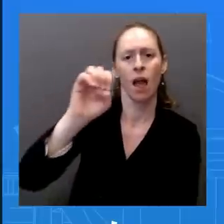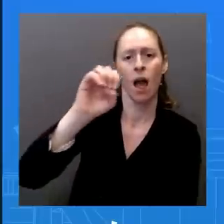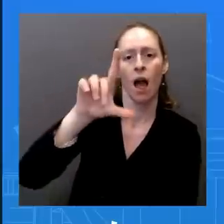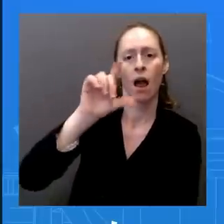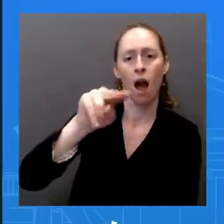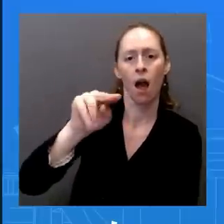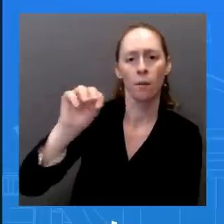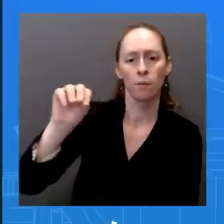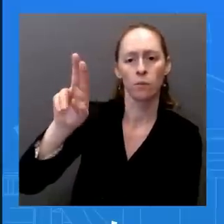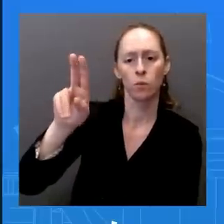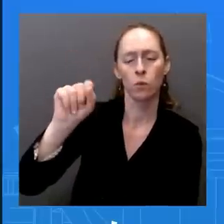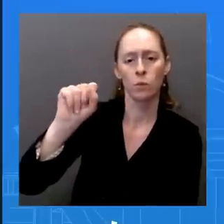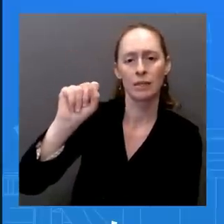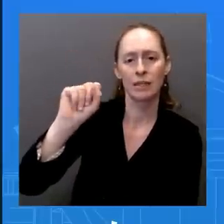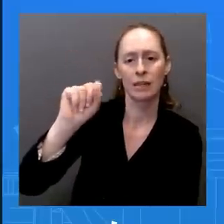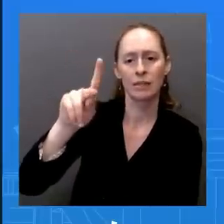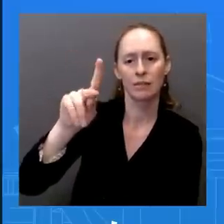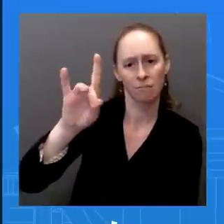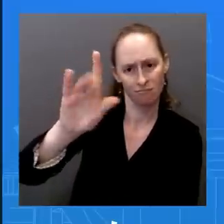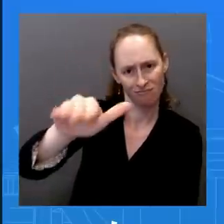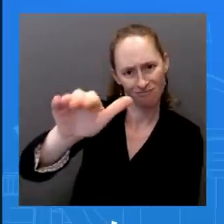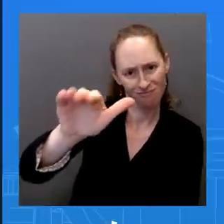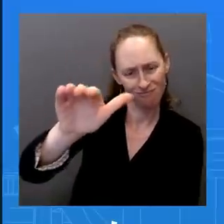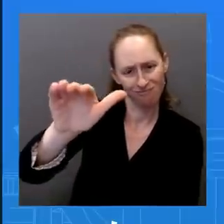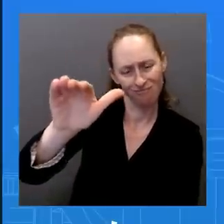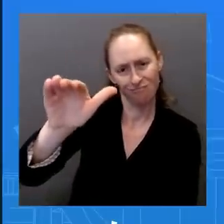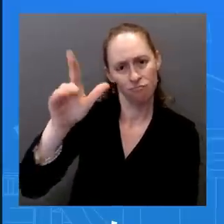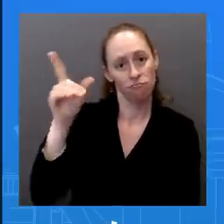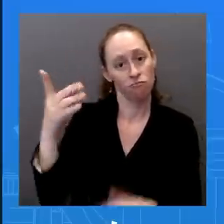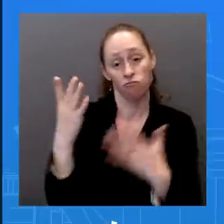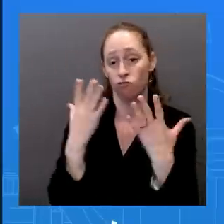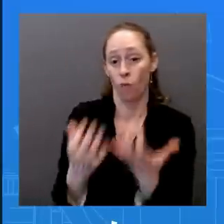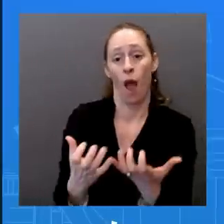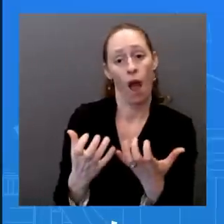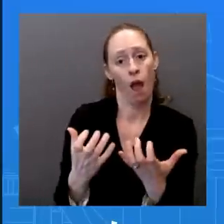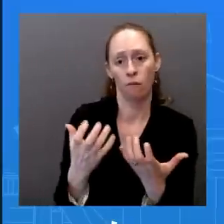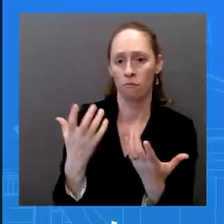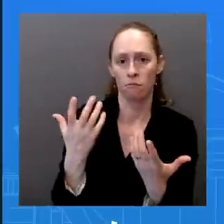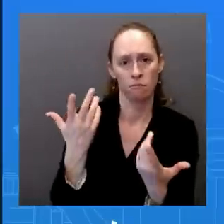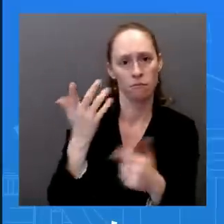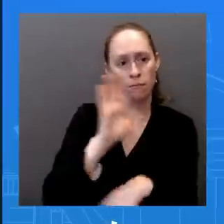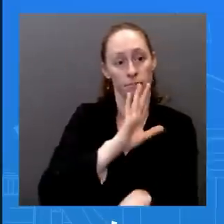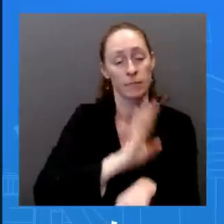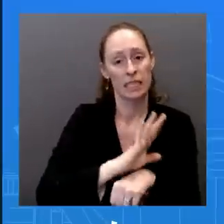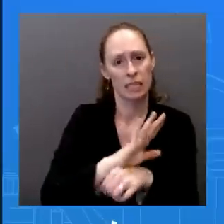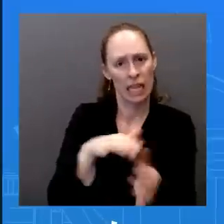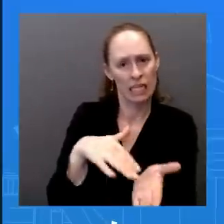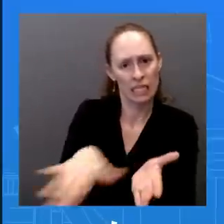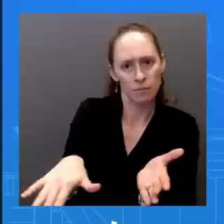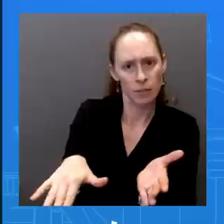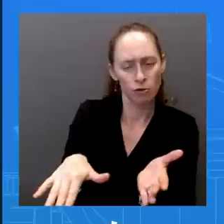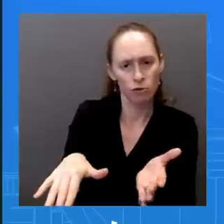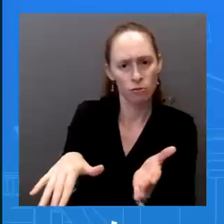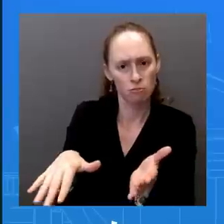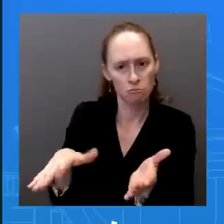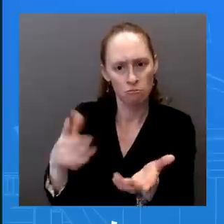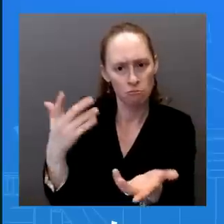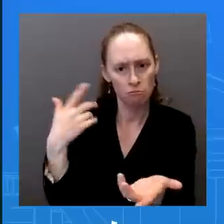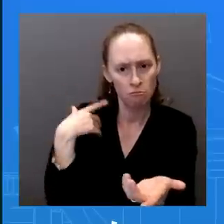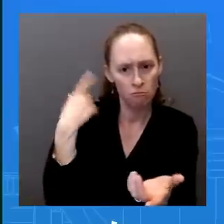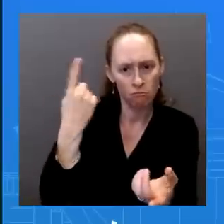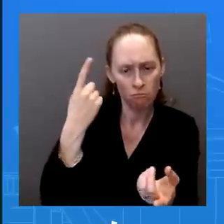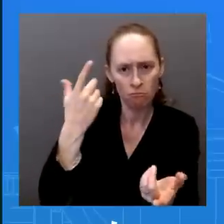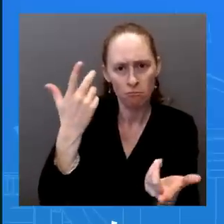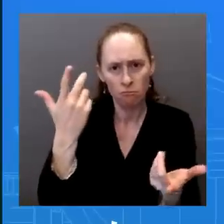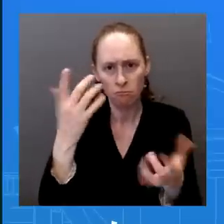saw a public statement about that. I have not obviously communicated directly with him, and I would refer you to the Office of Foreign